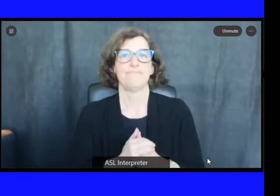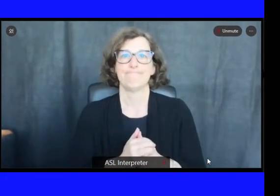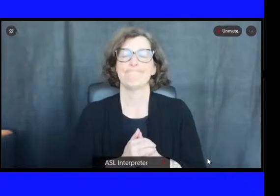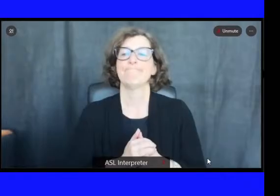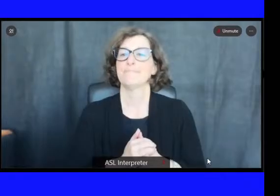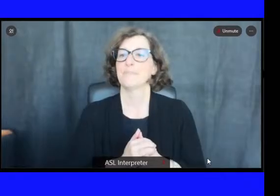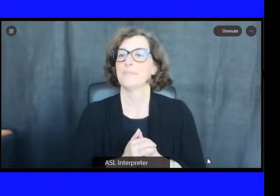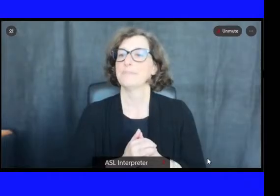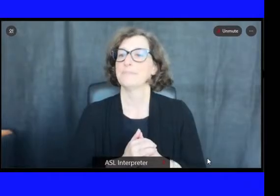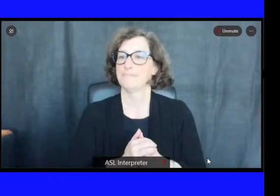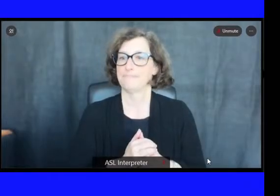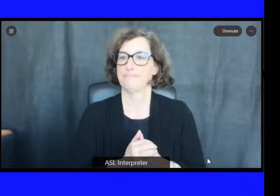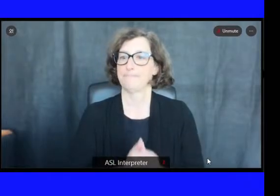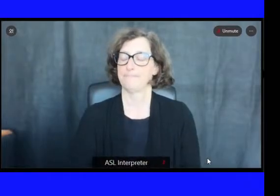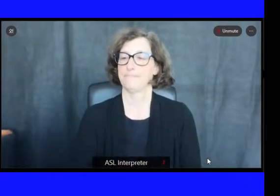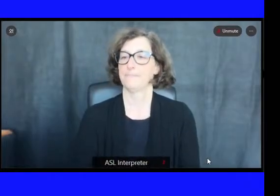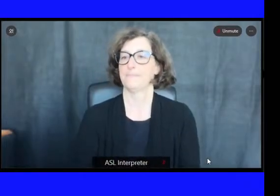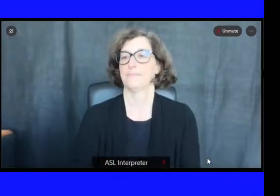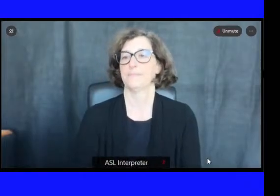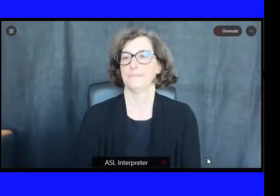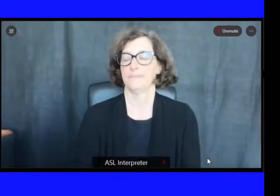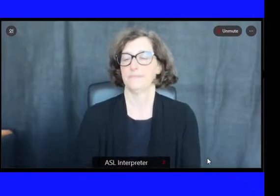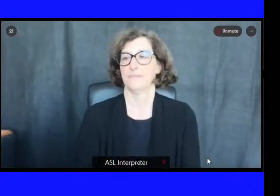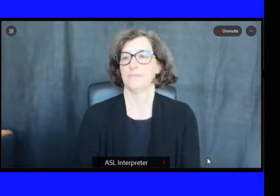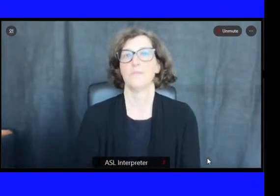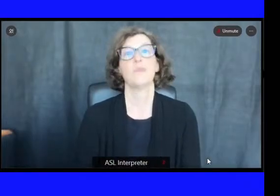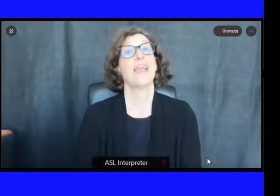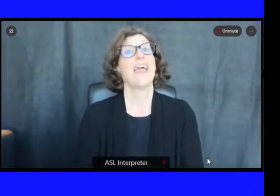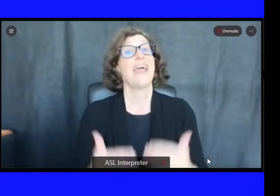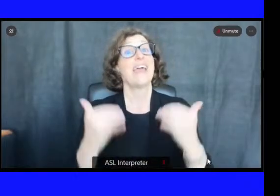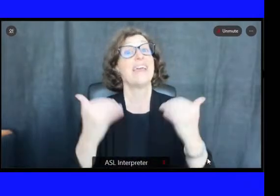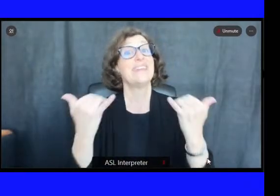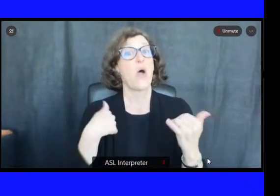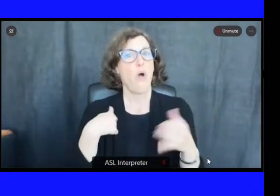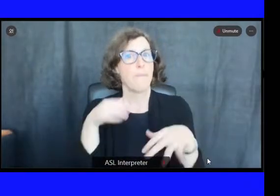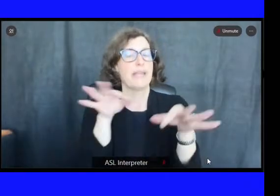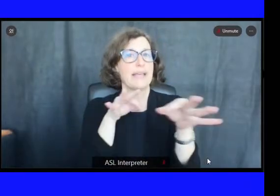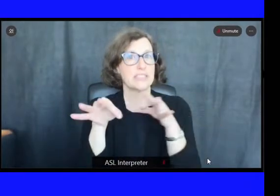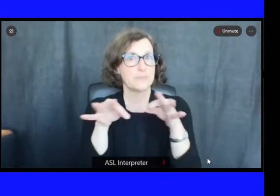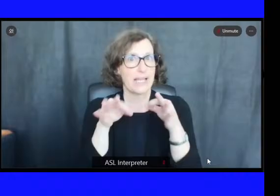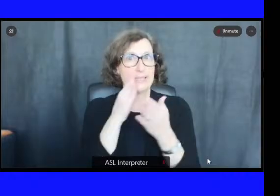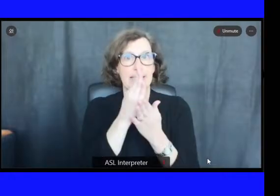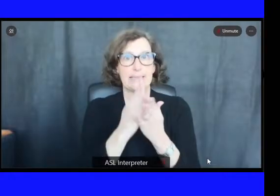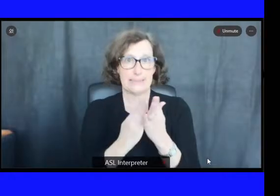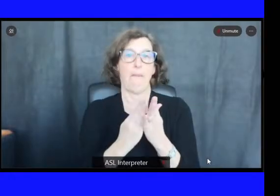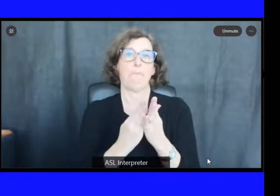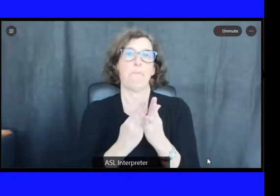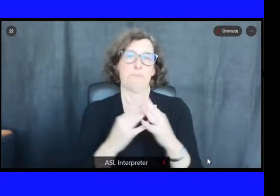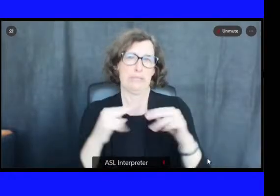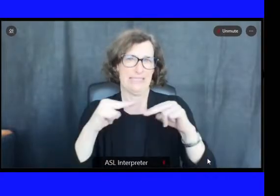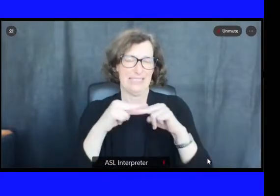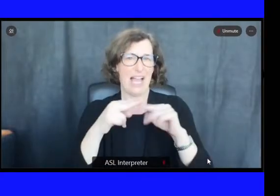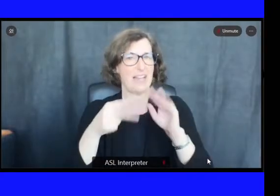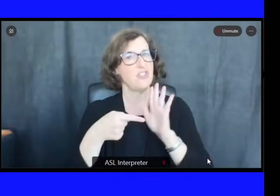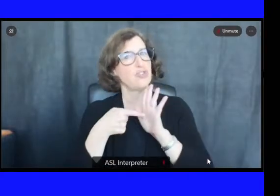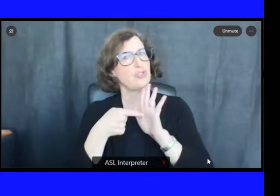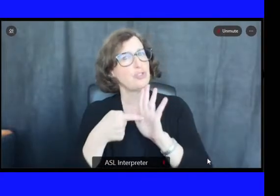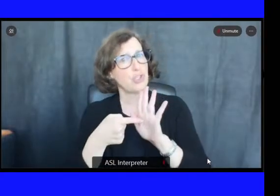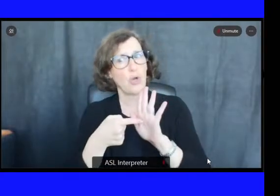screenshot is looking at that breakdown according to race, ethnicity. And as you can see here, you do see